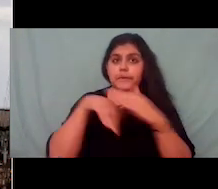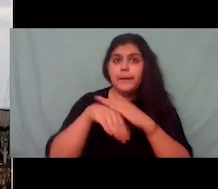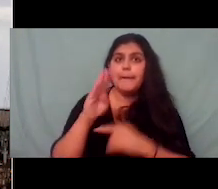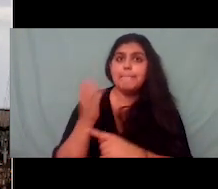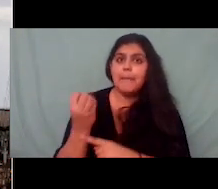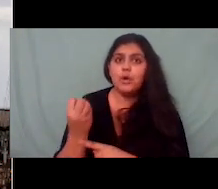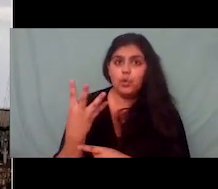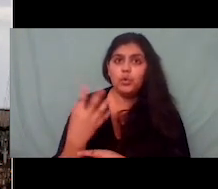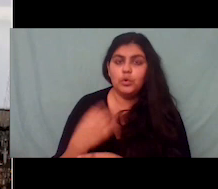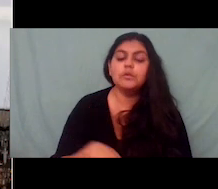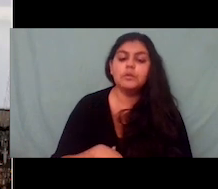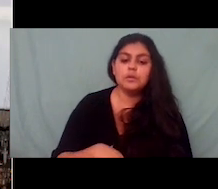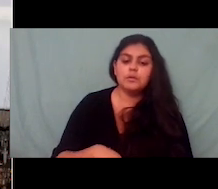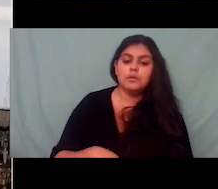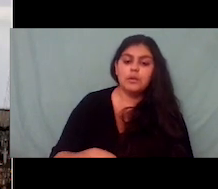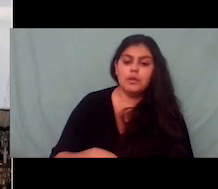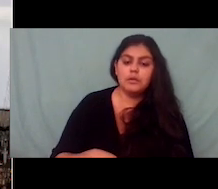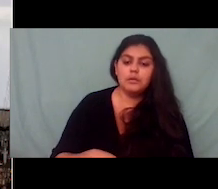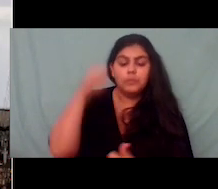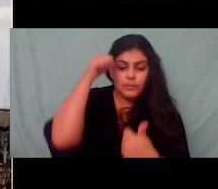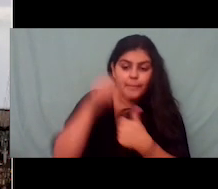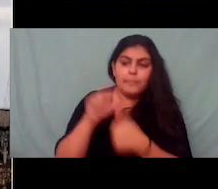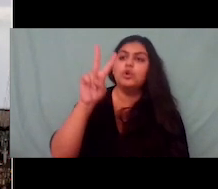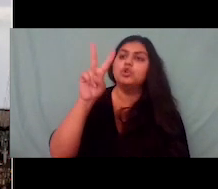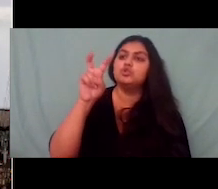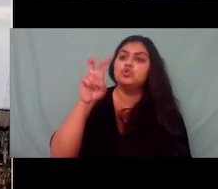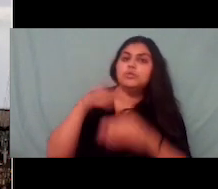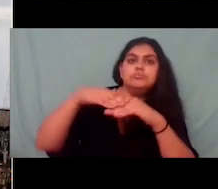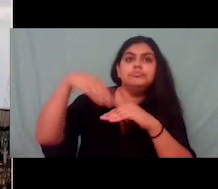the 200 plus victims,